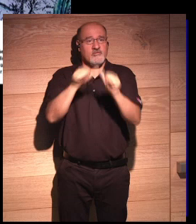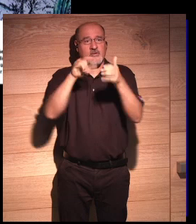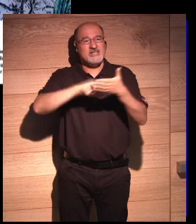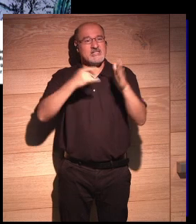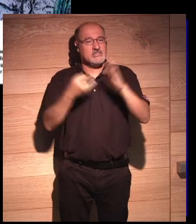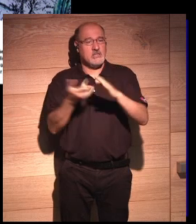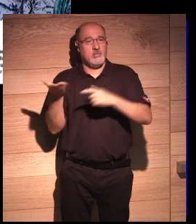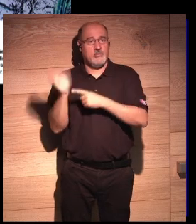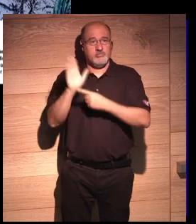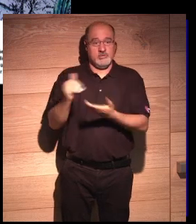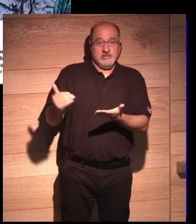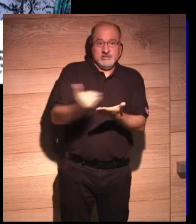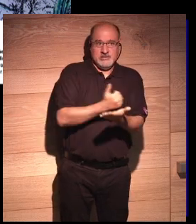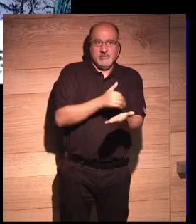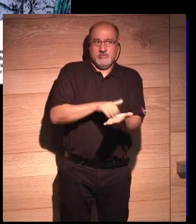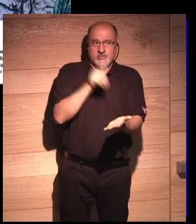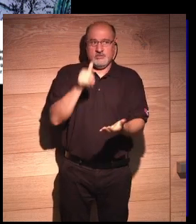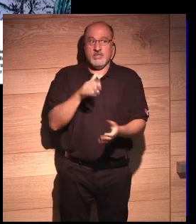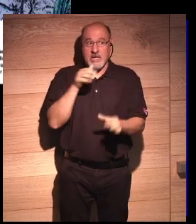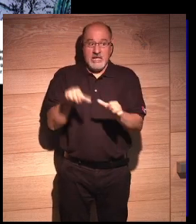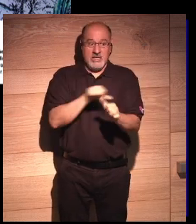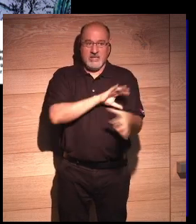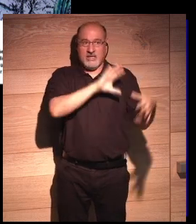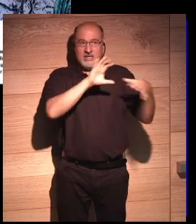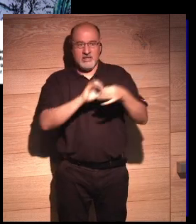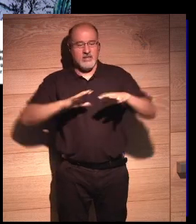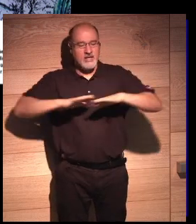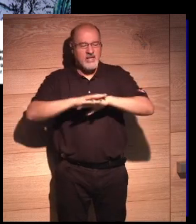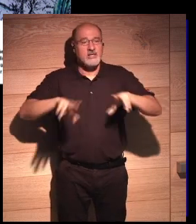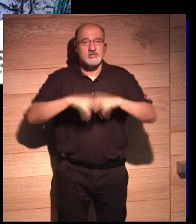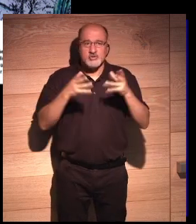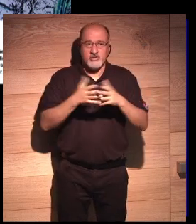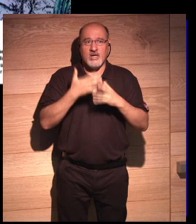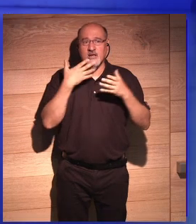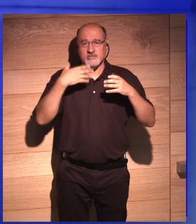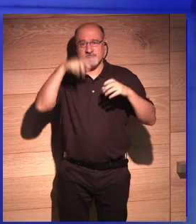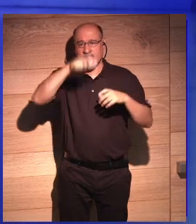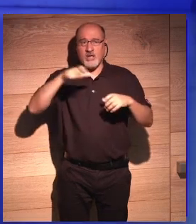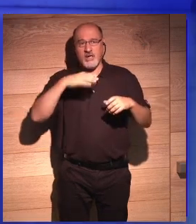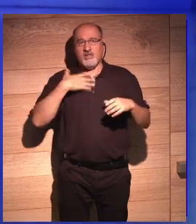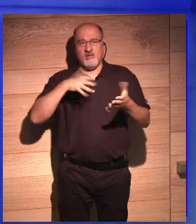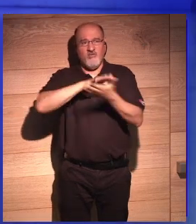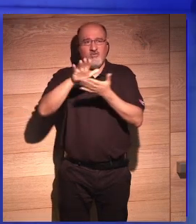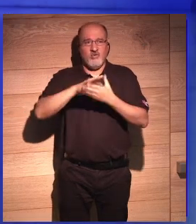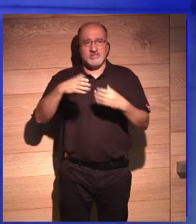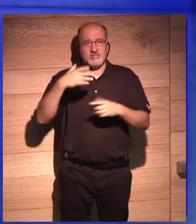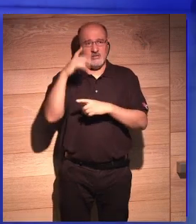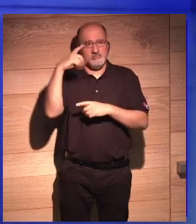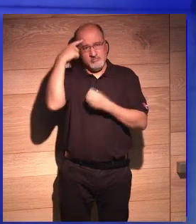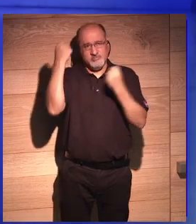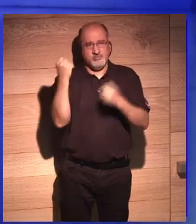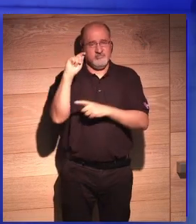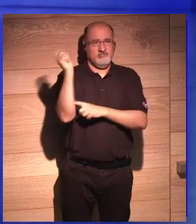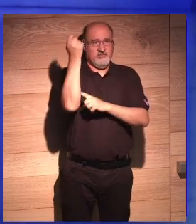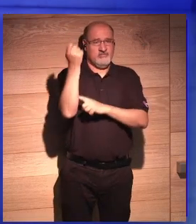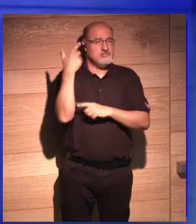media helped us. And so engaging with influencers that, much to my dismay, because I'm not a fan